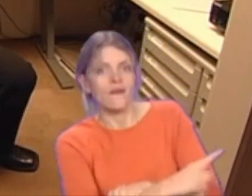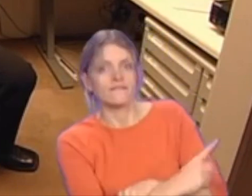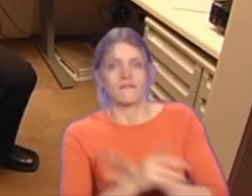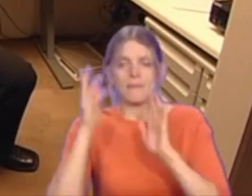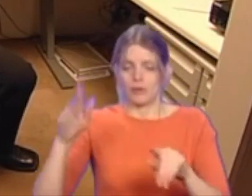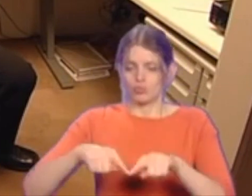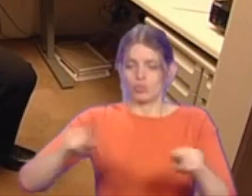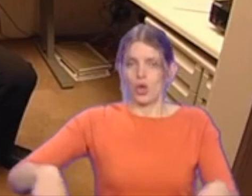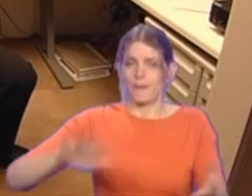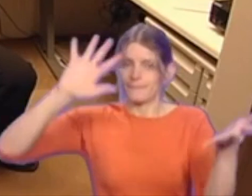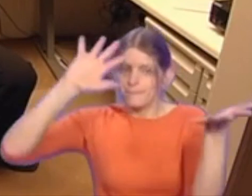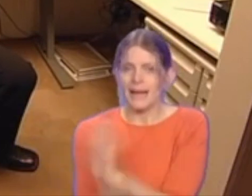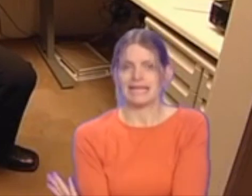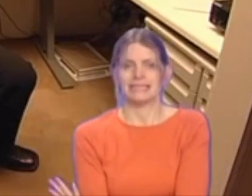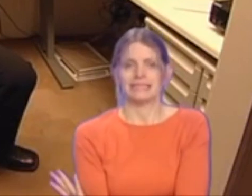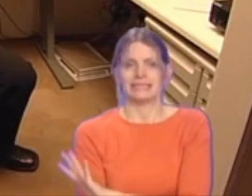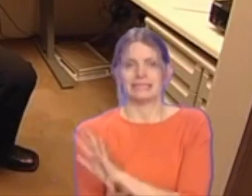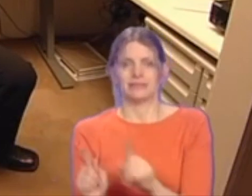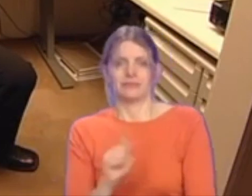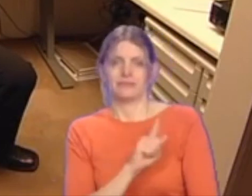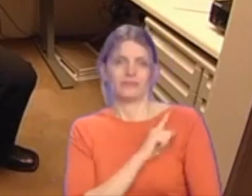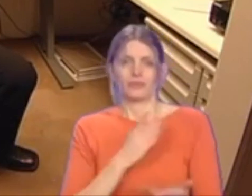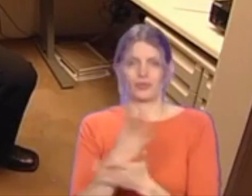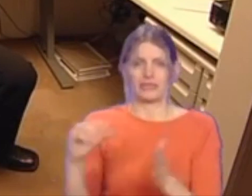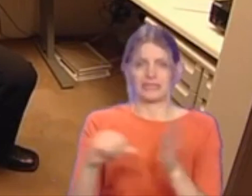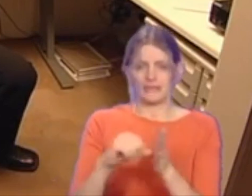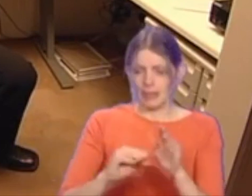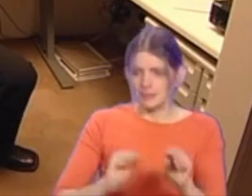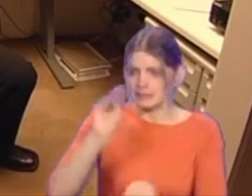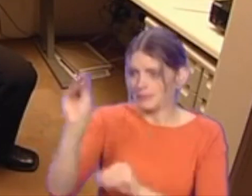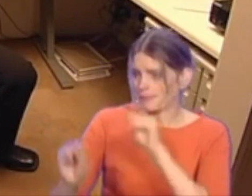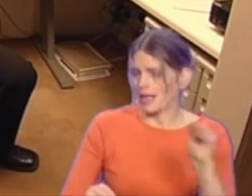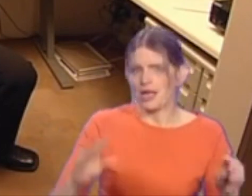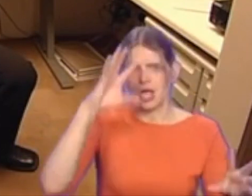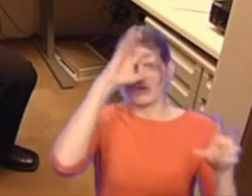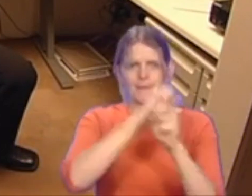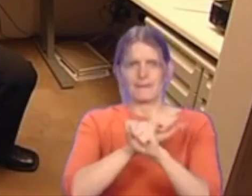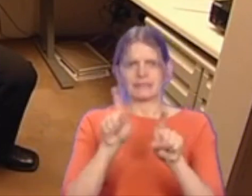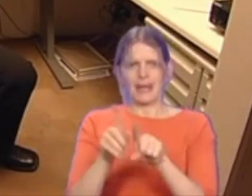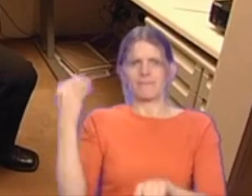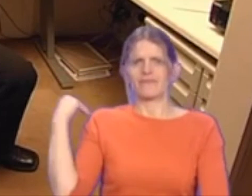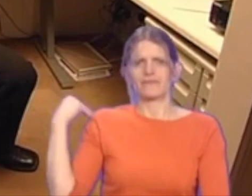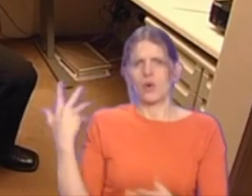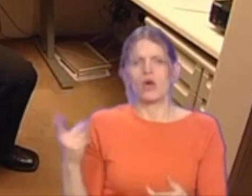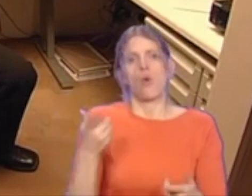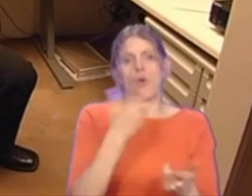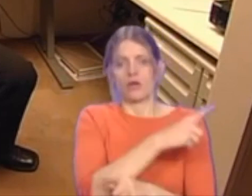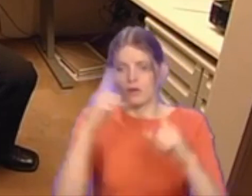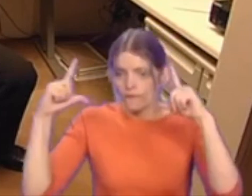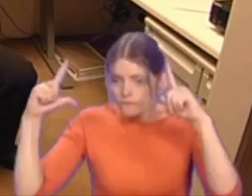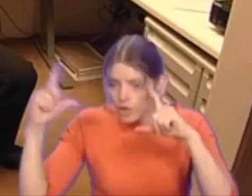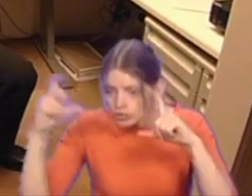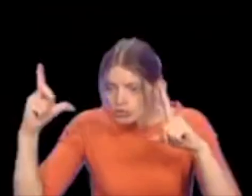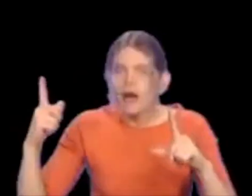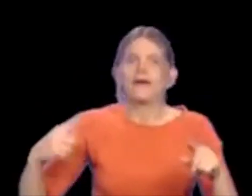And if you really want to catch them out, take a Polaroid. Then check your room next to the Polaroid when you get back, and you'll know if anything's moved.